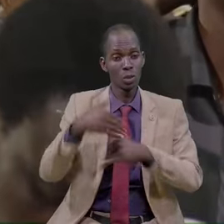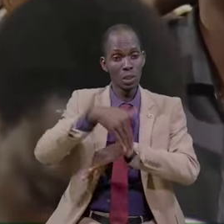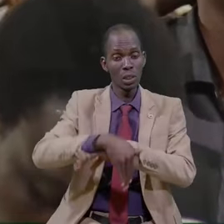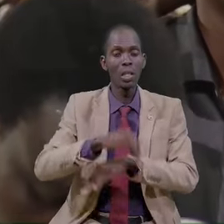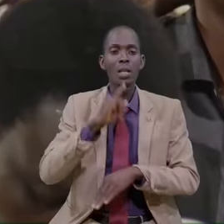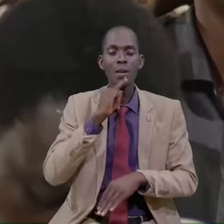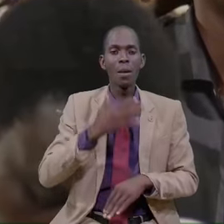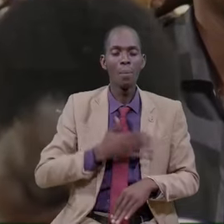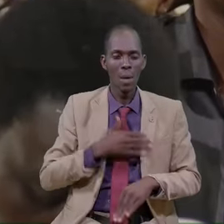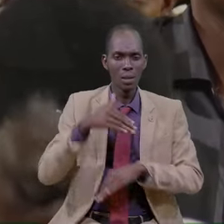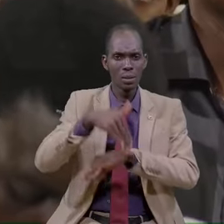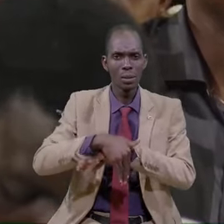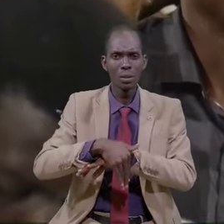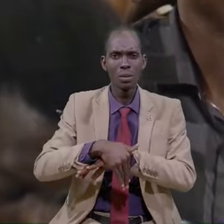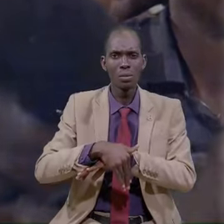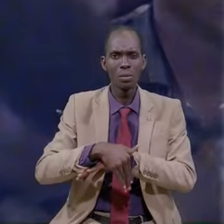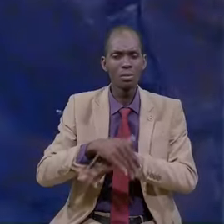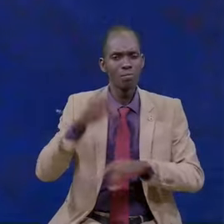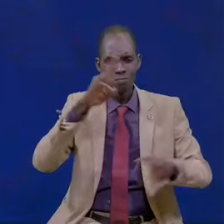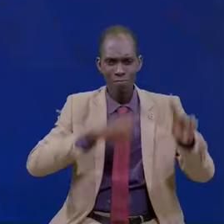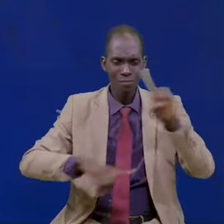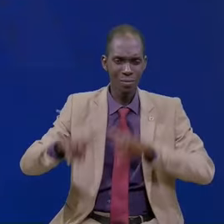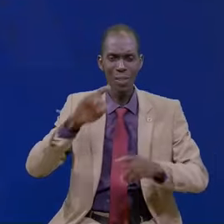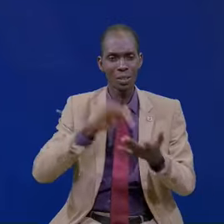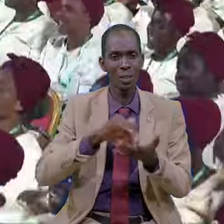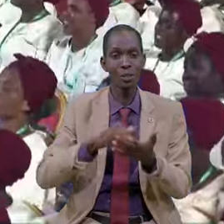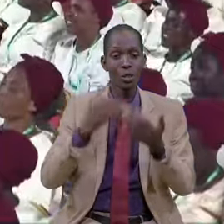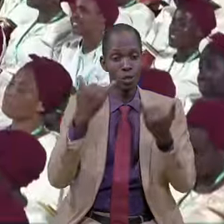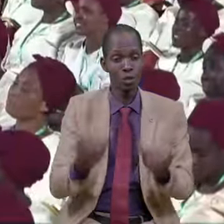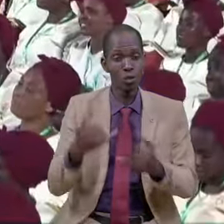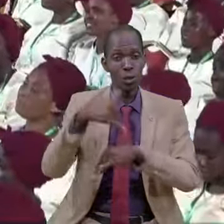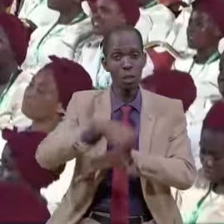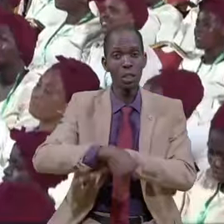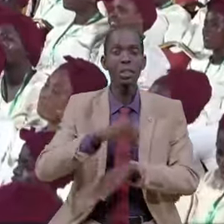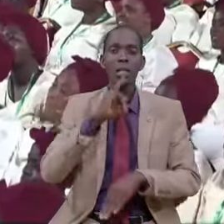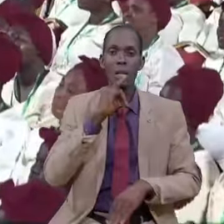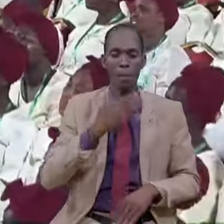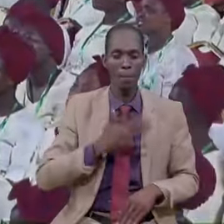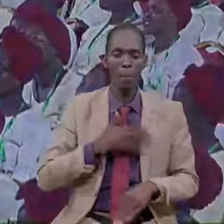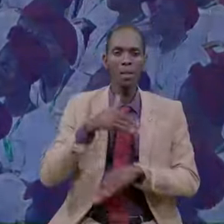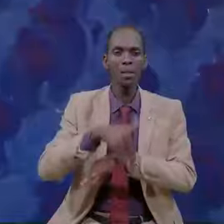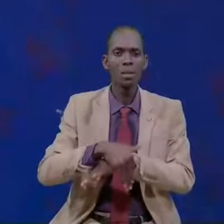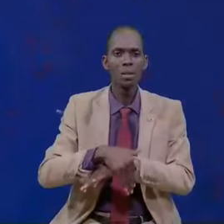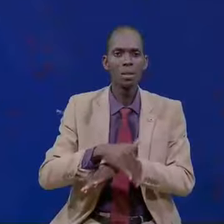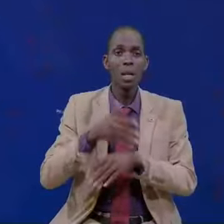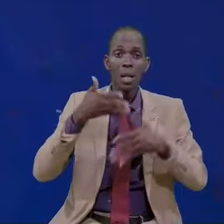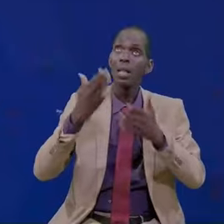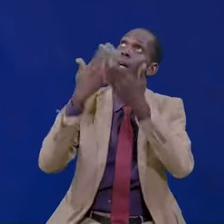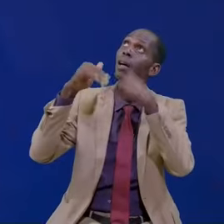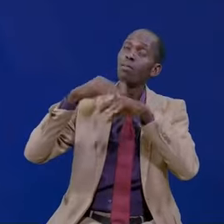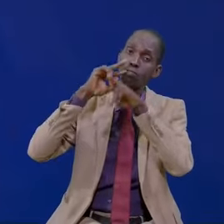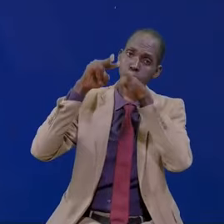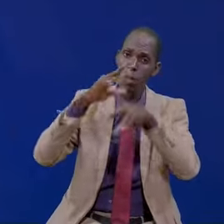me over here hear you let heaven hear